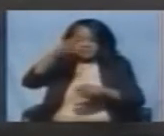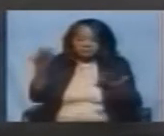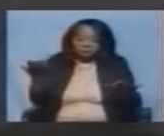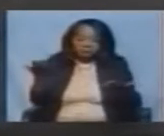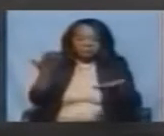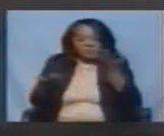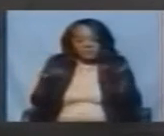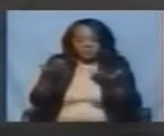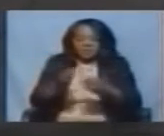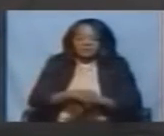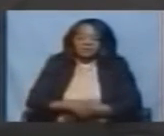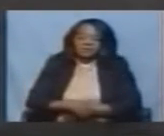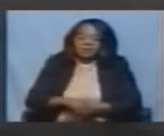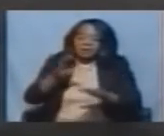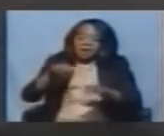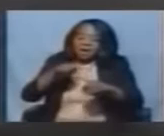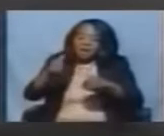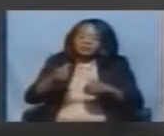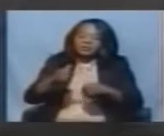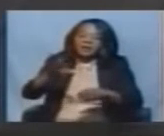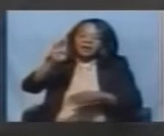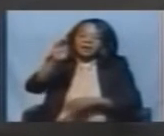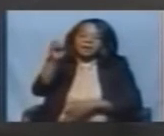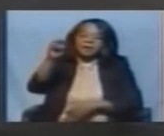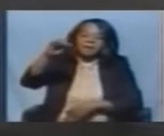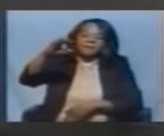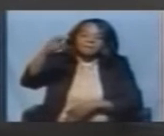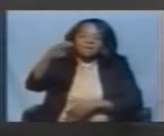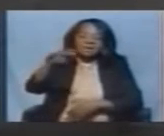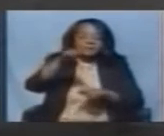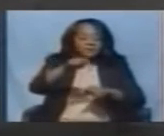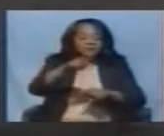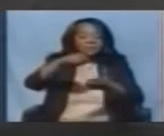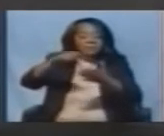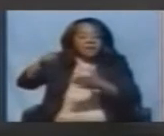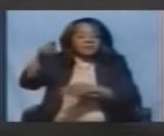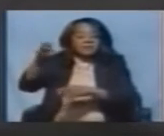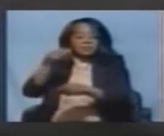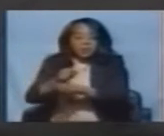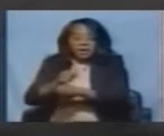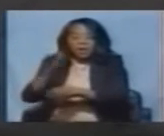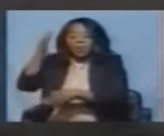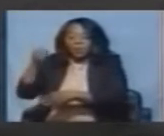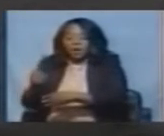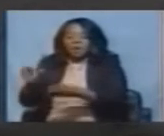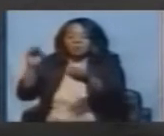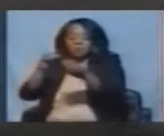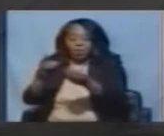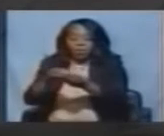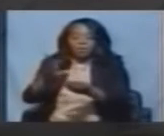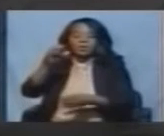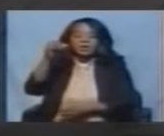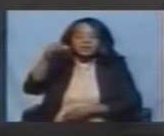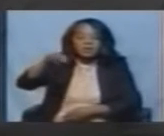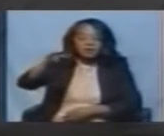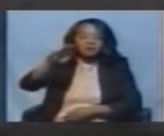has taken up, is can't we benchmark these rates? Why is it that I am offering more in Mwense, you